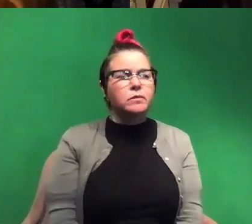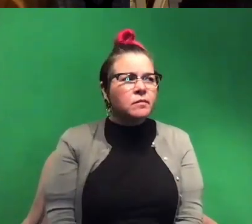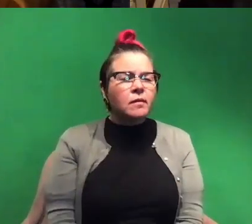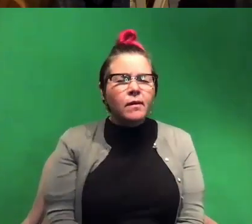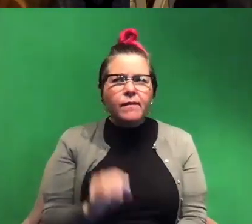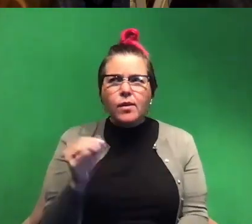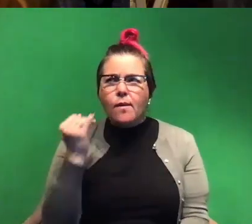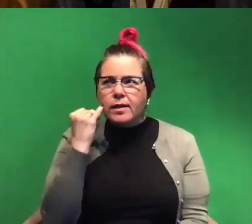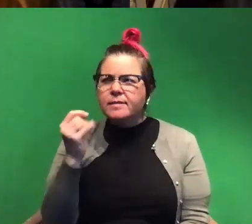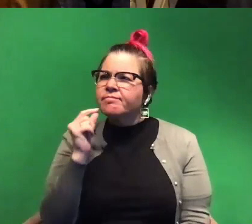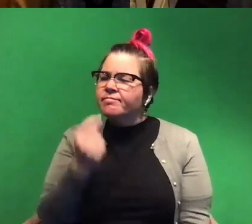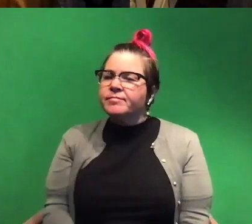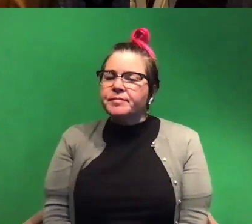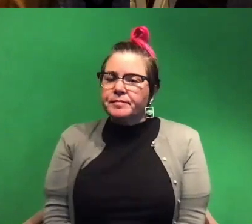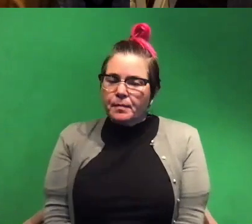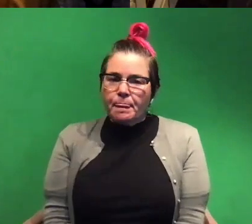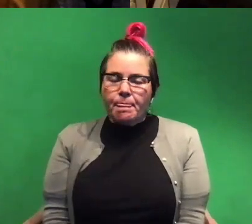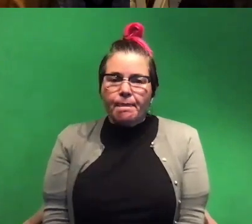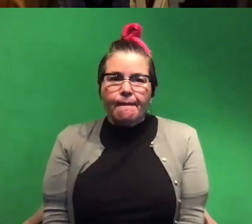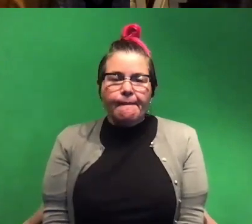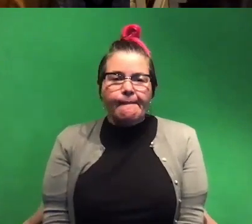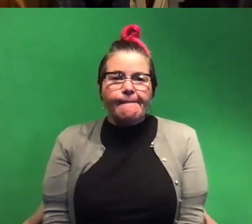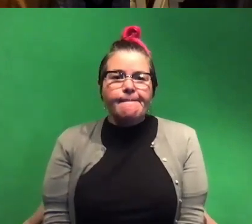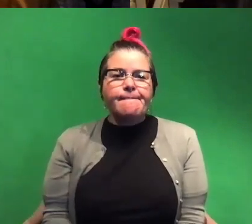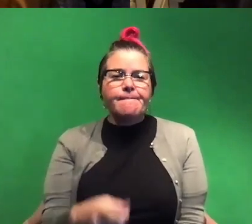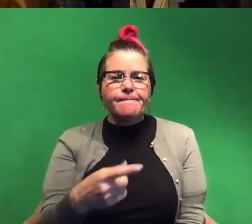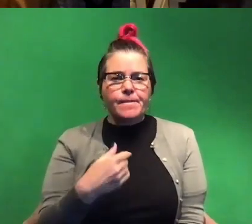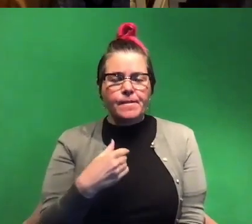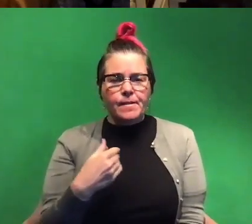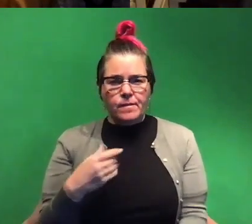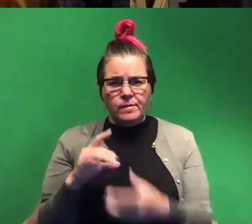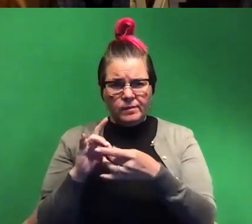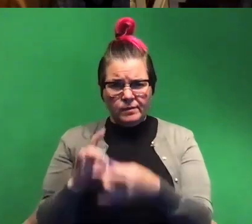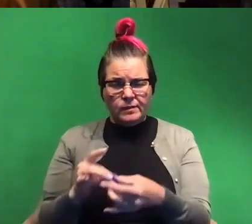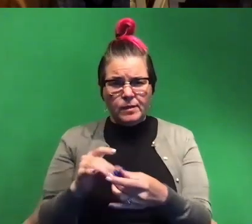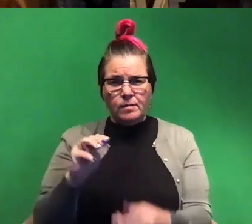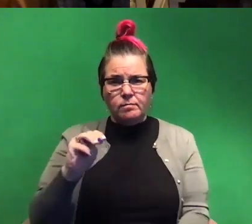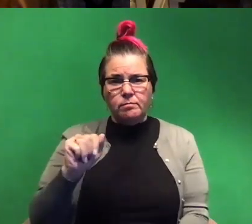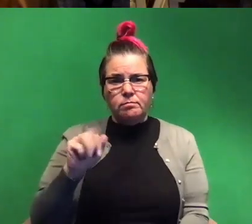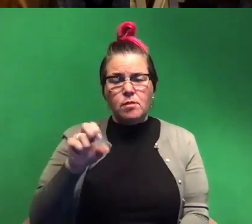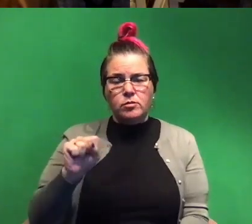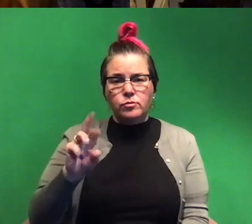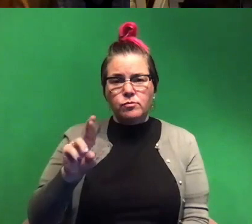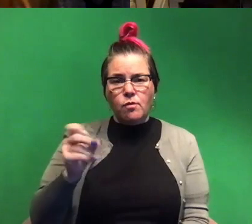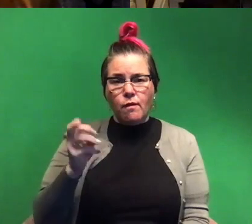so cool. All right, do you have anything to do with like the Mars rover missions?